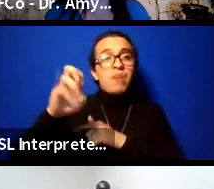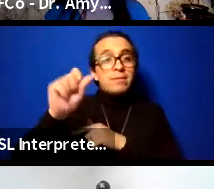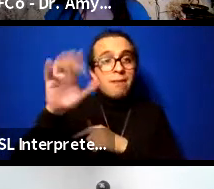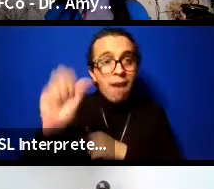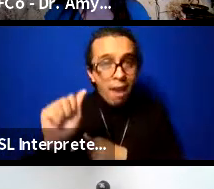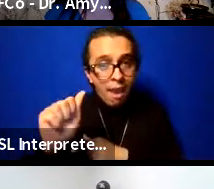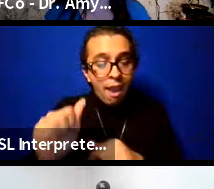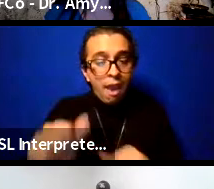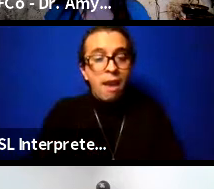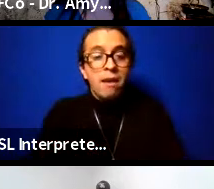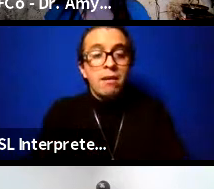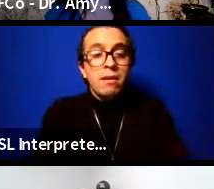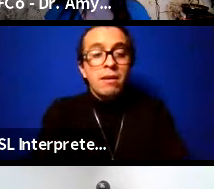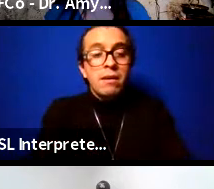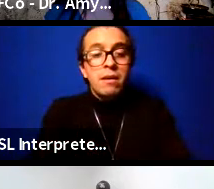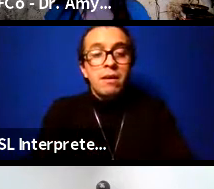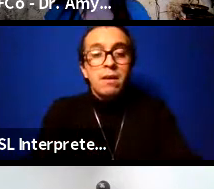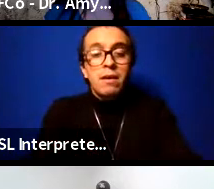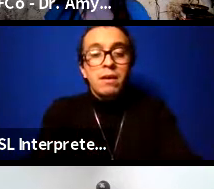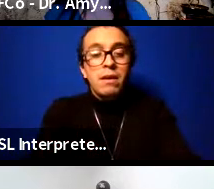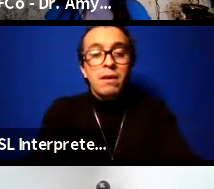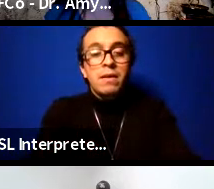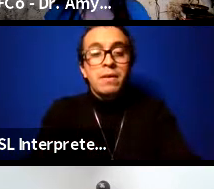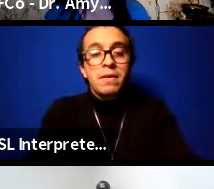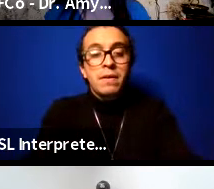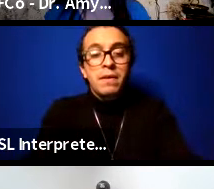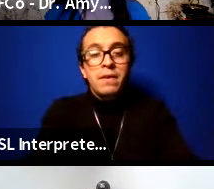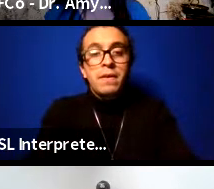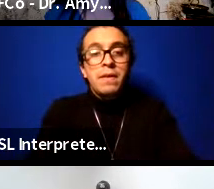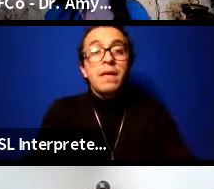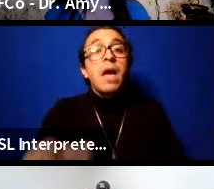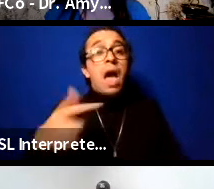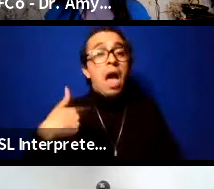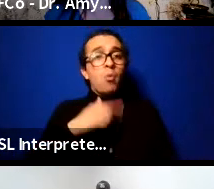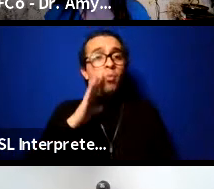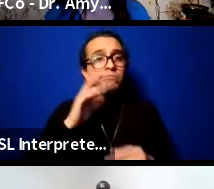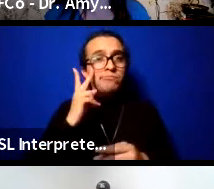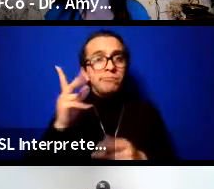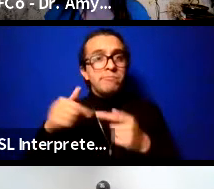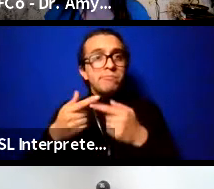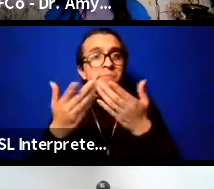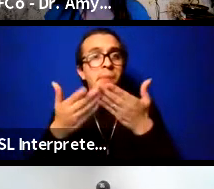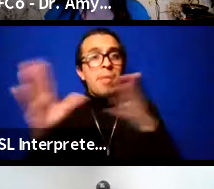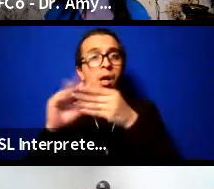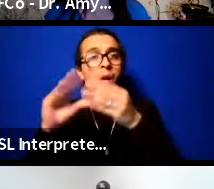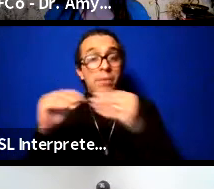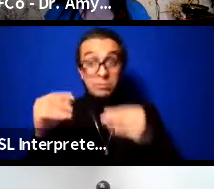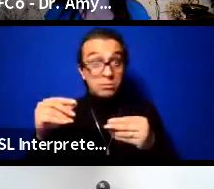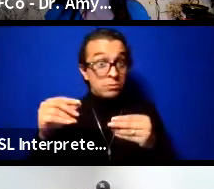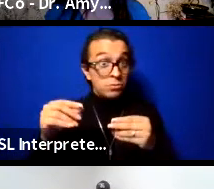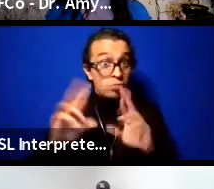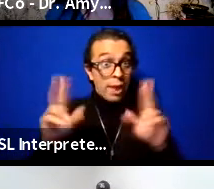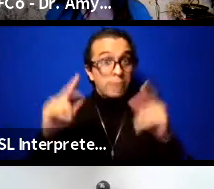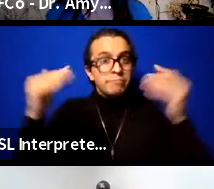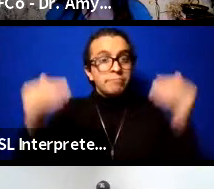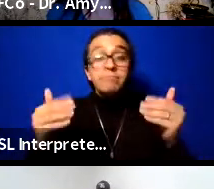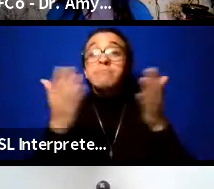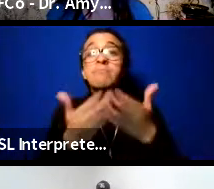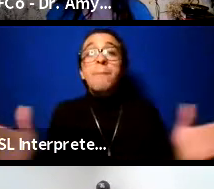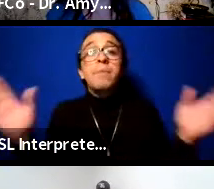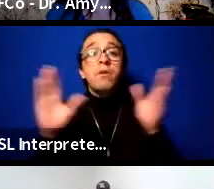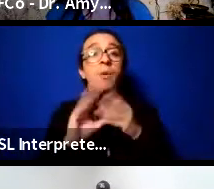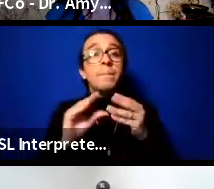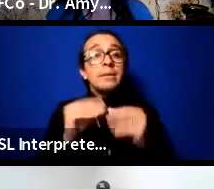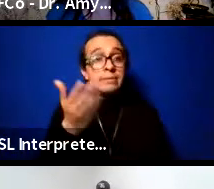anything else she wanted to add before we move to public comment. And I just saw a head nod, so we can move to public comment. So if anybody has anything